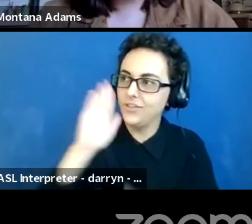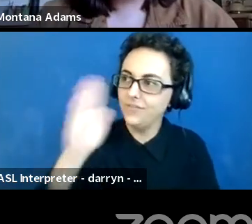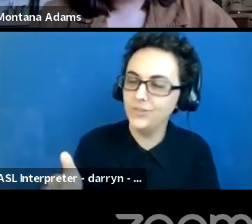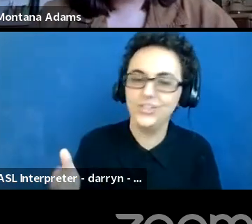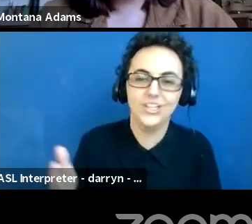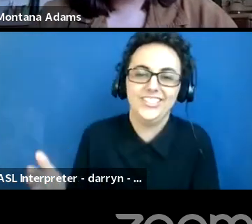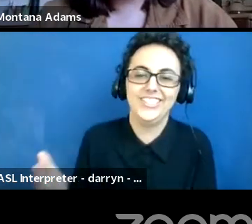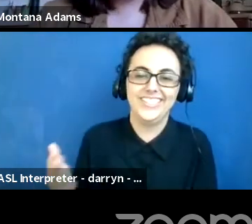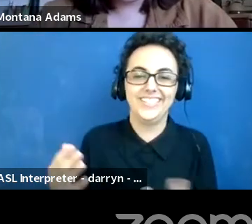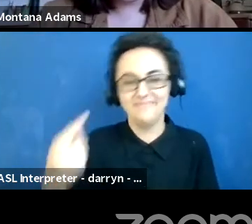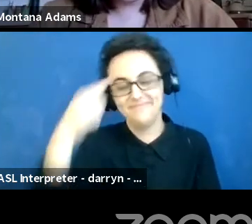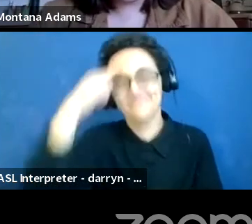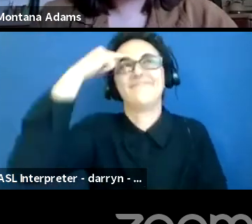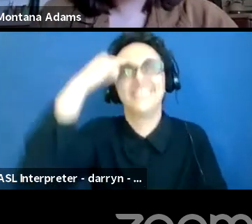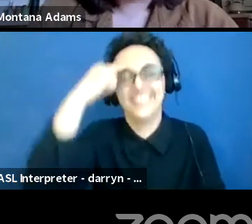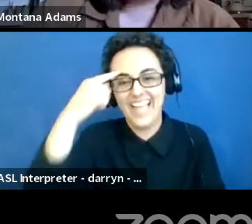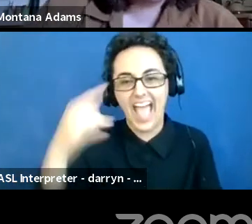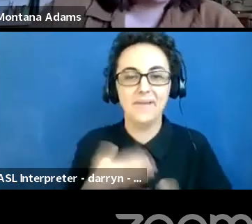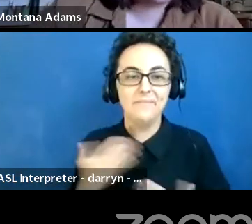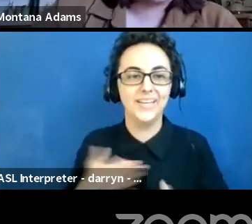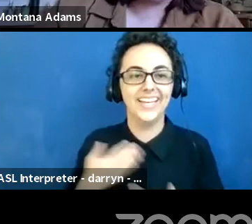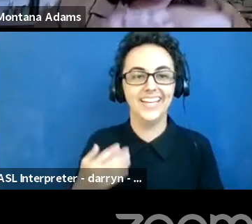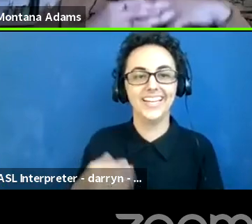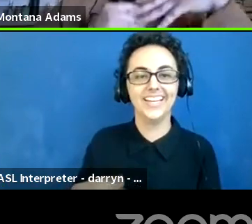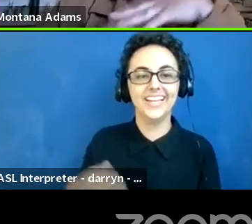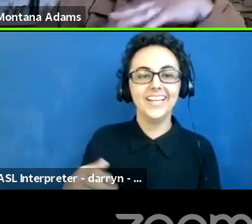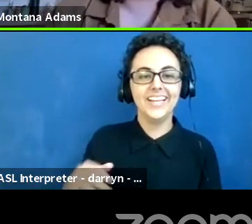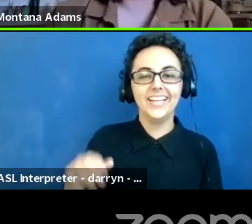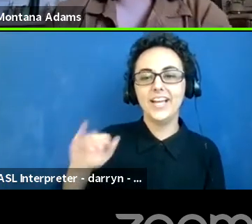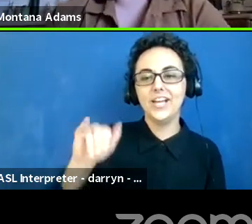don't forget about Uncle Bernie. Yeah.